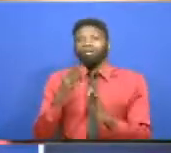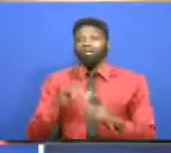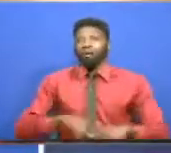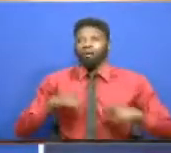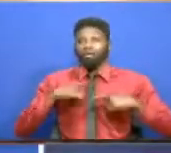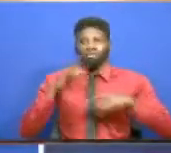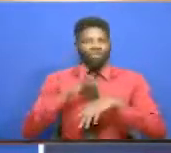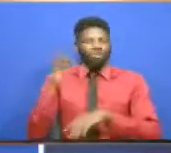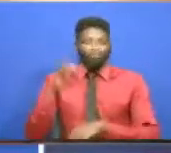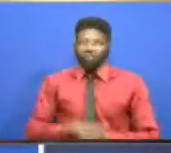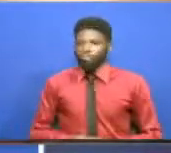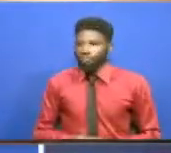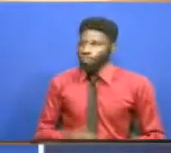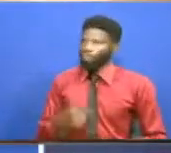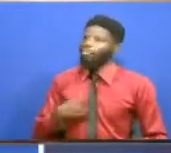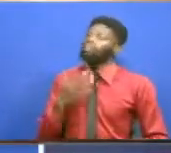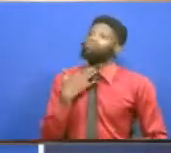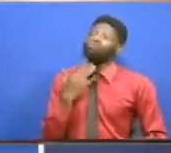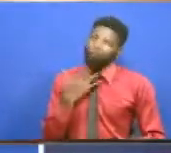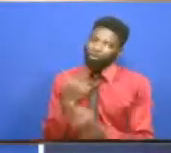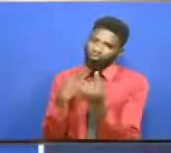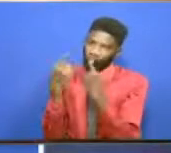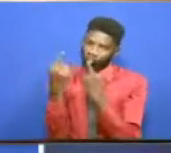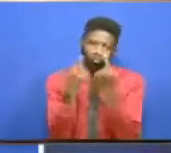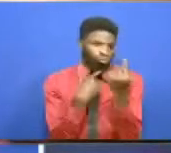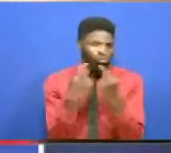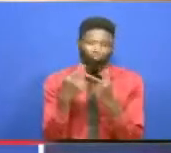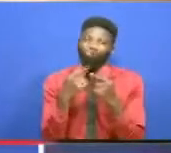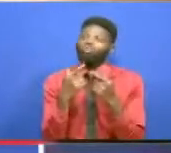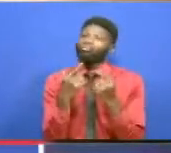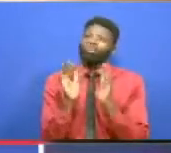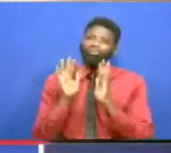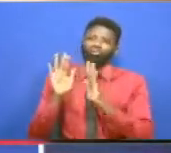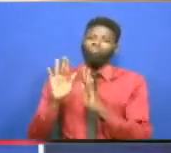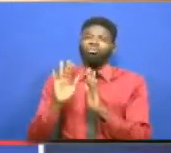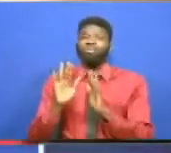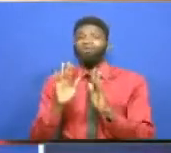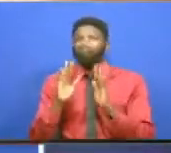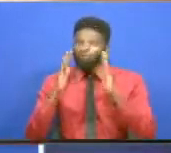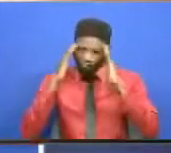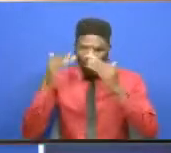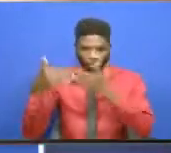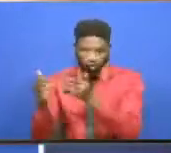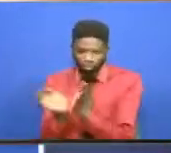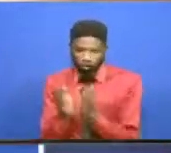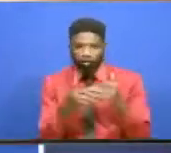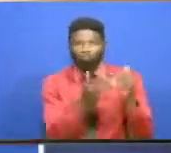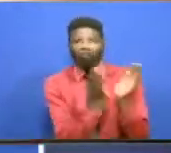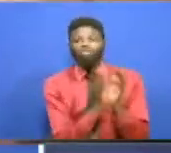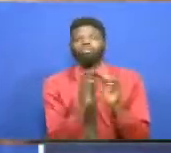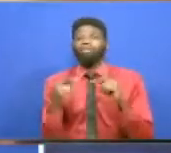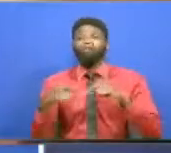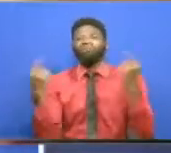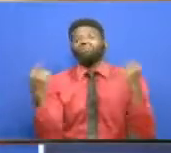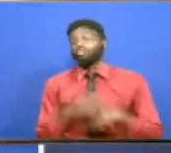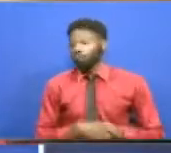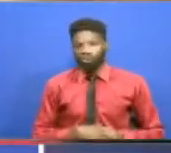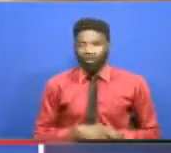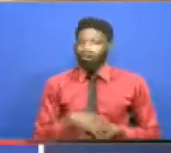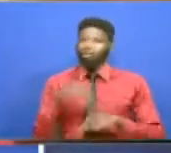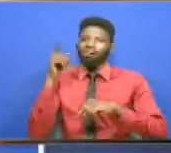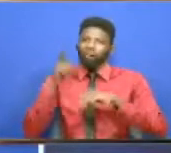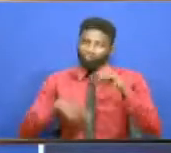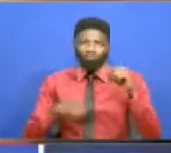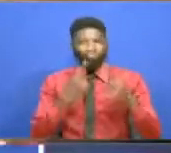conversation to stop being one community against the other. It cannot be win